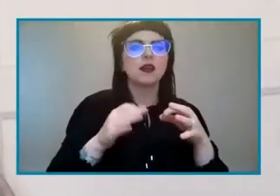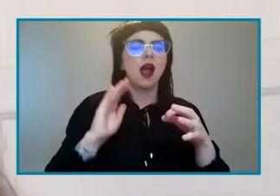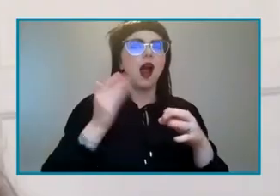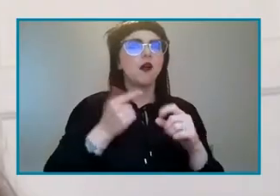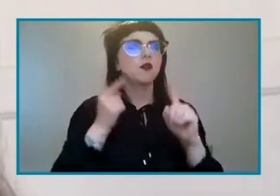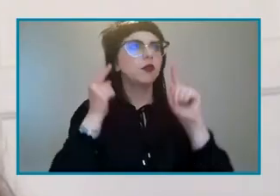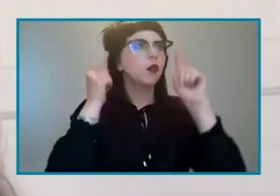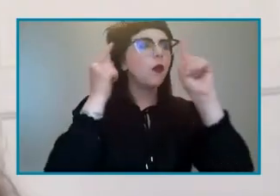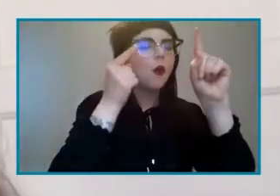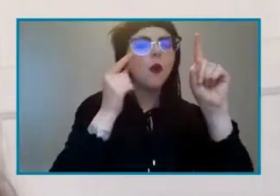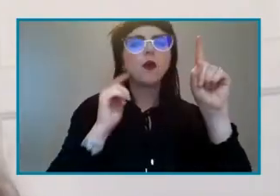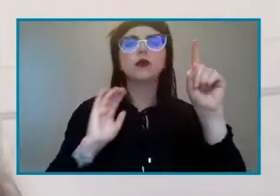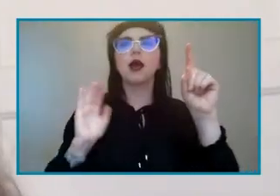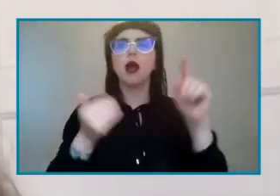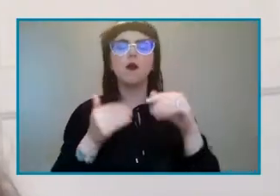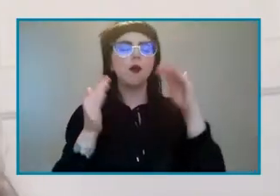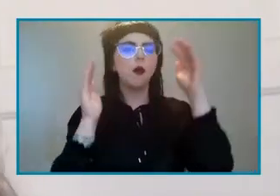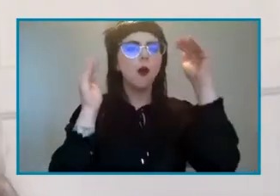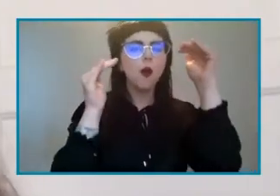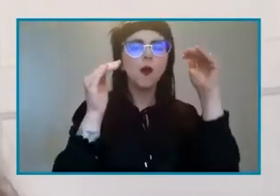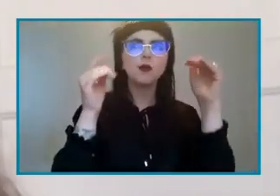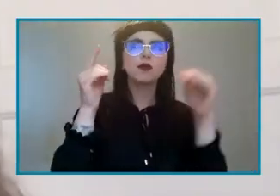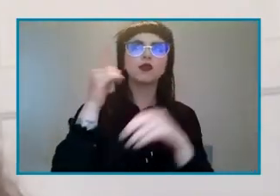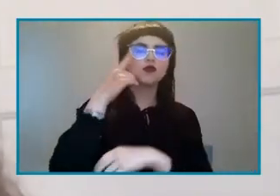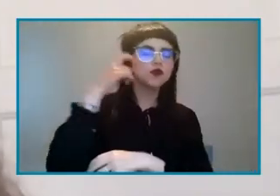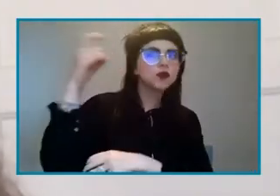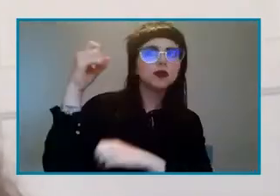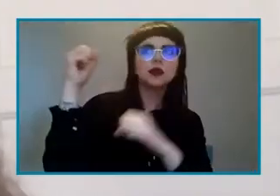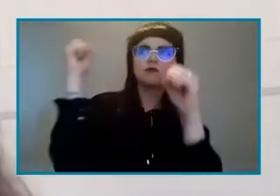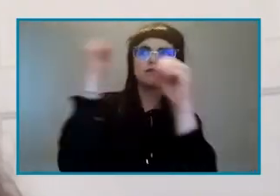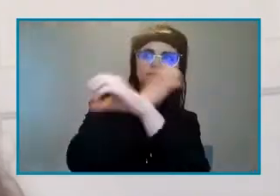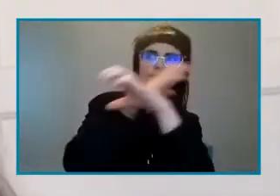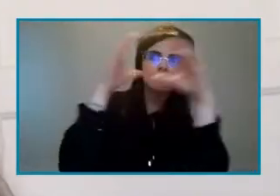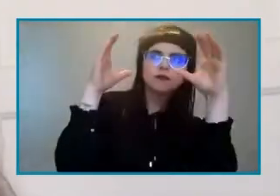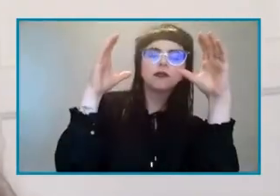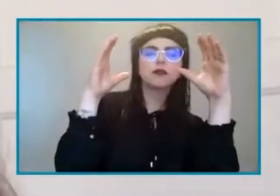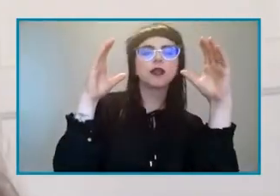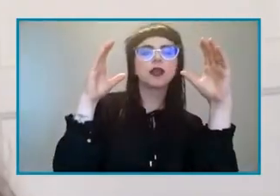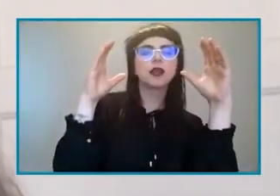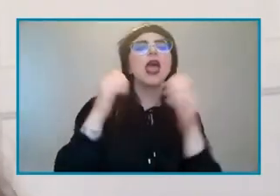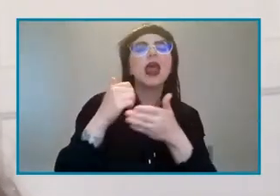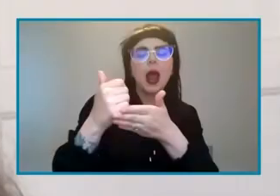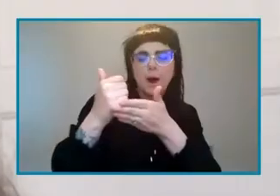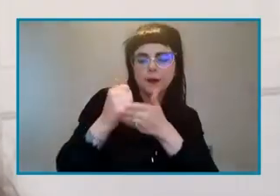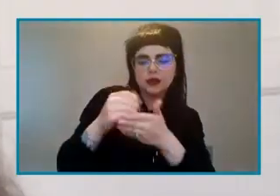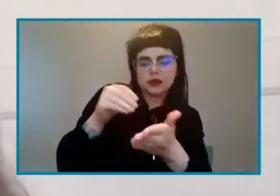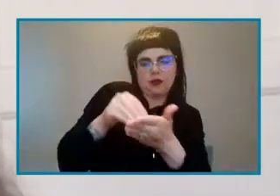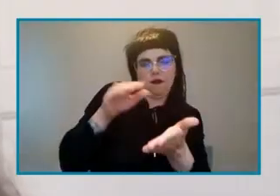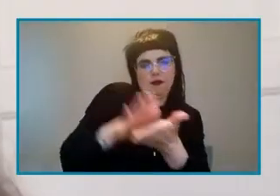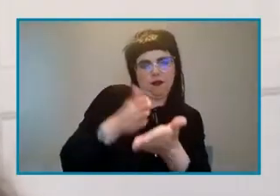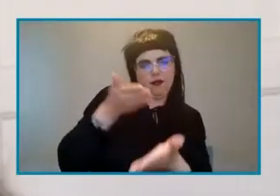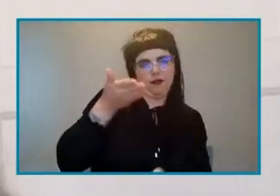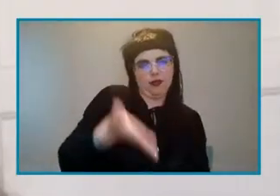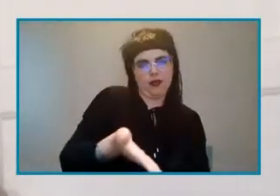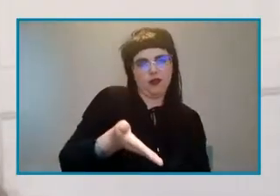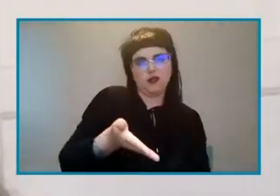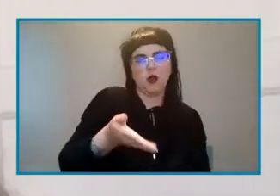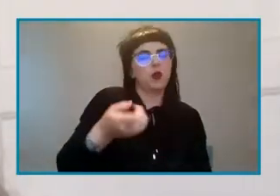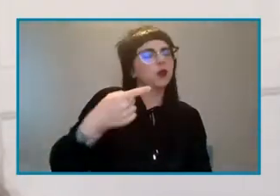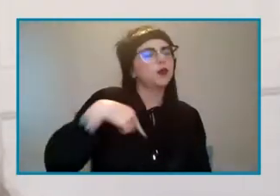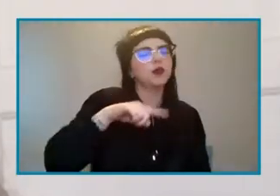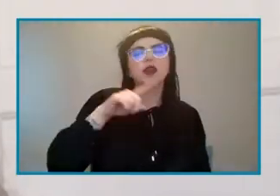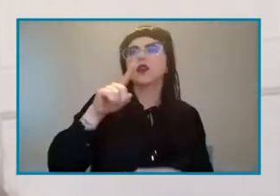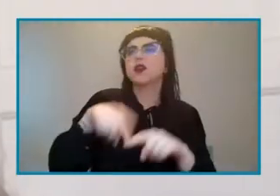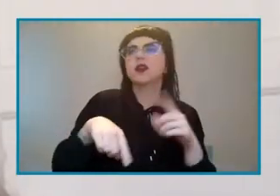for the program and how we were going to get there. So it was, we couldn't have done the logic model. It wouldn't have been